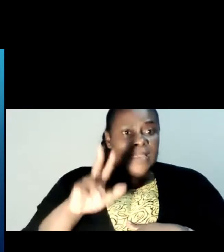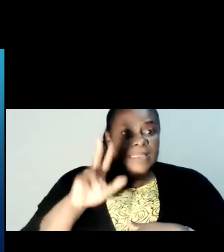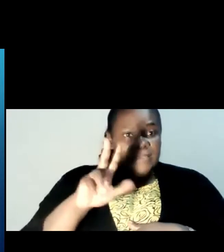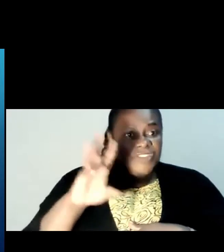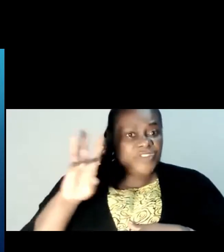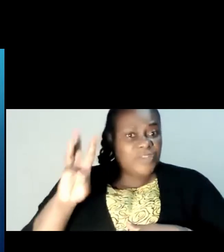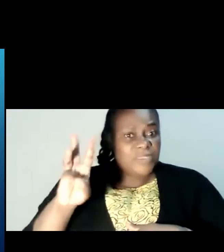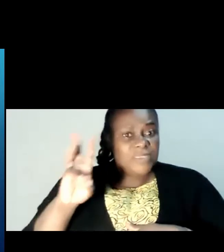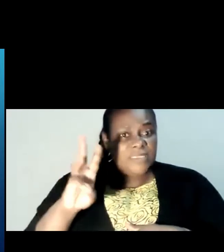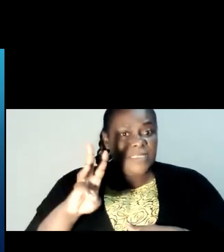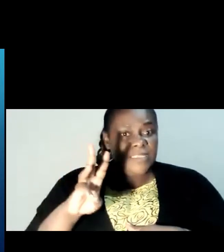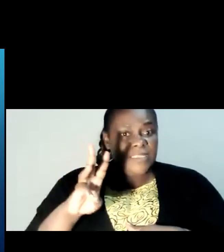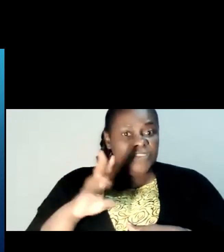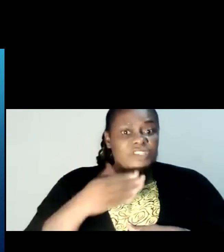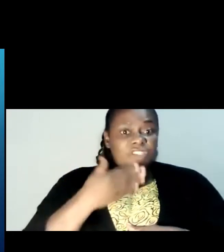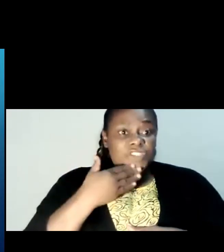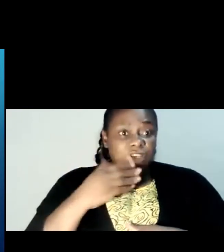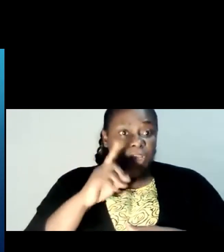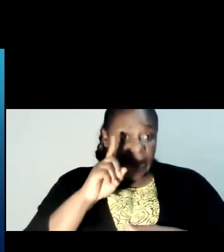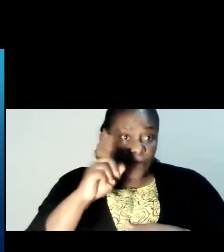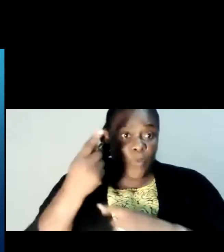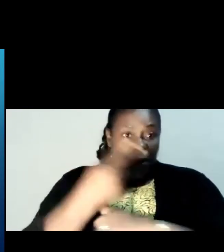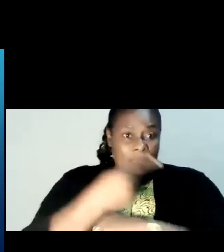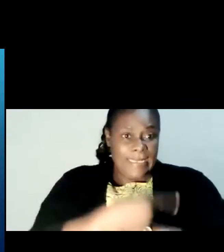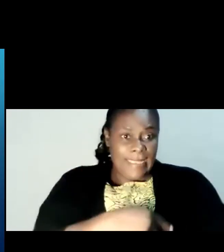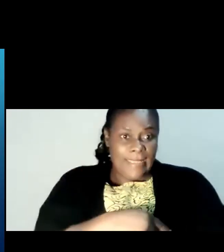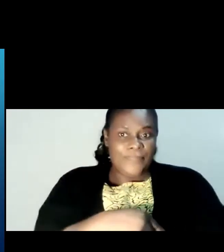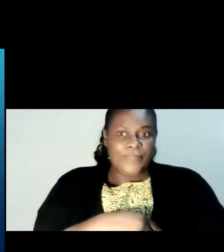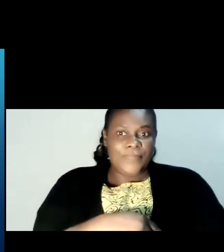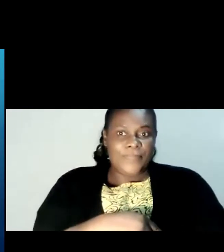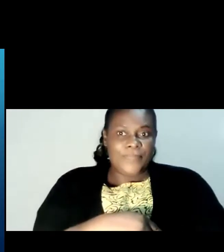But a lot of these drinks contain